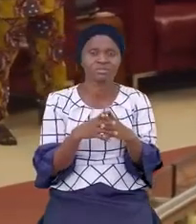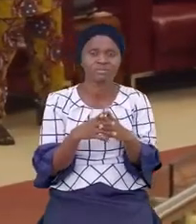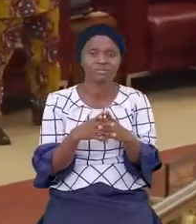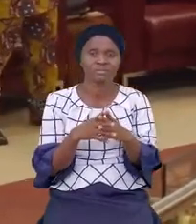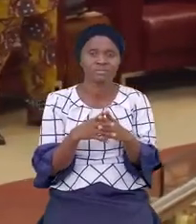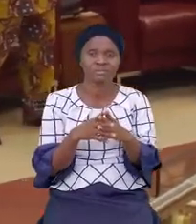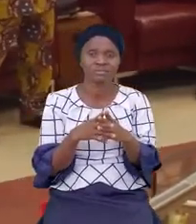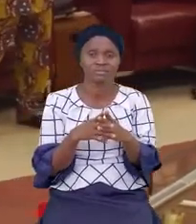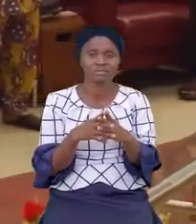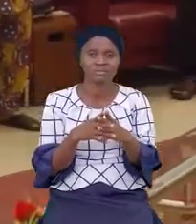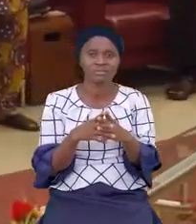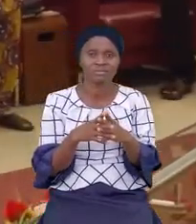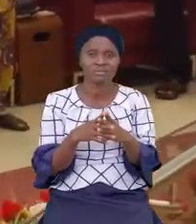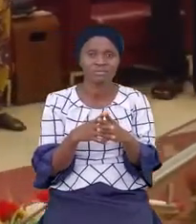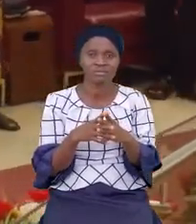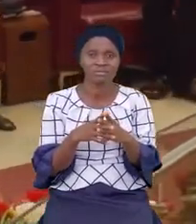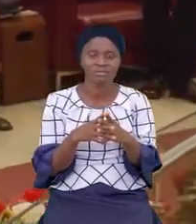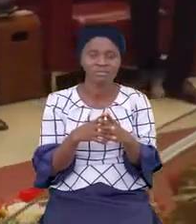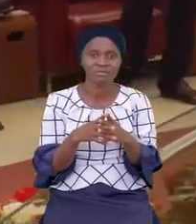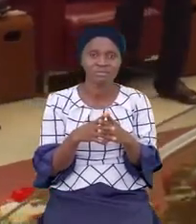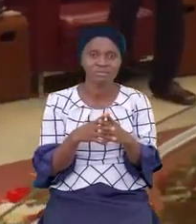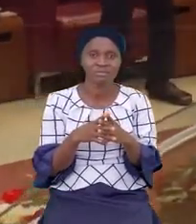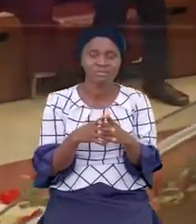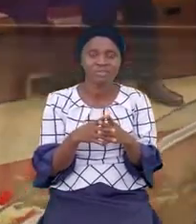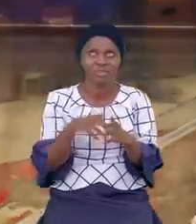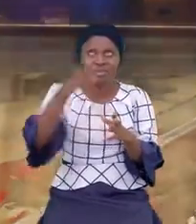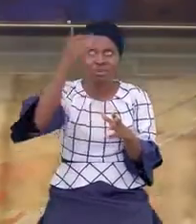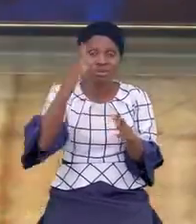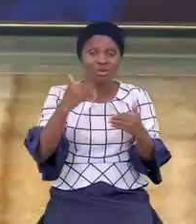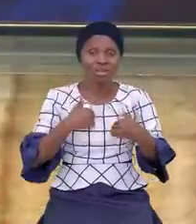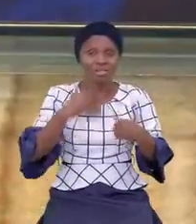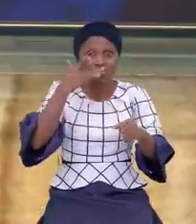A promise the Lord has given you in his word,